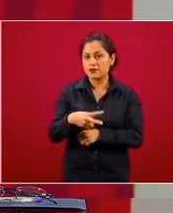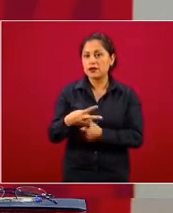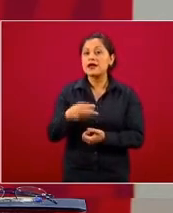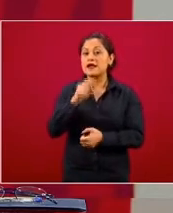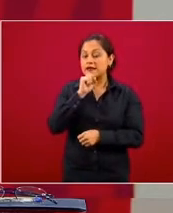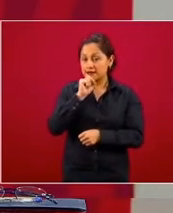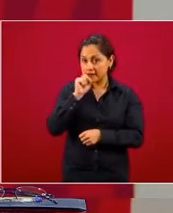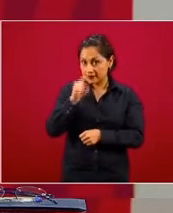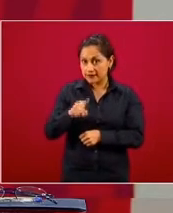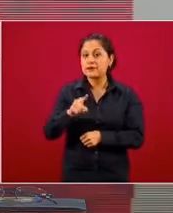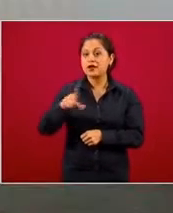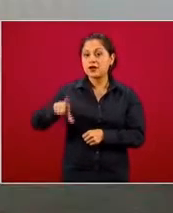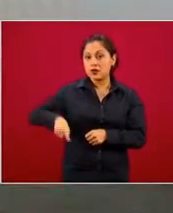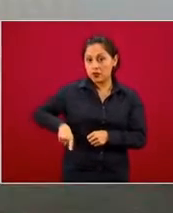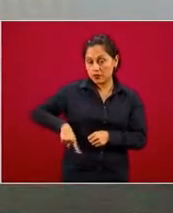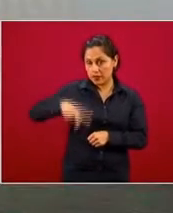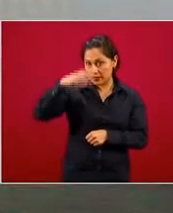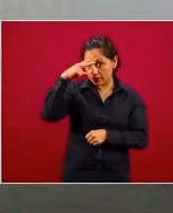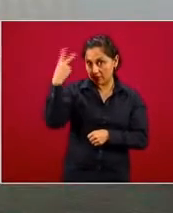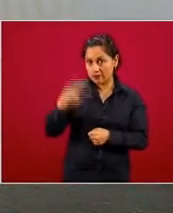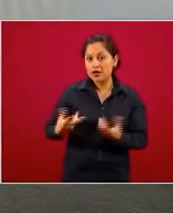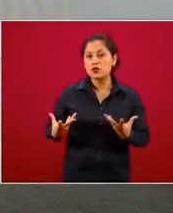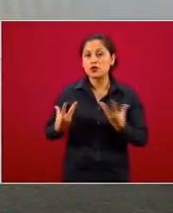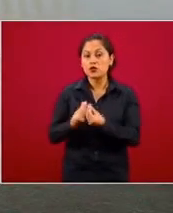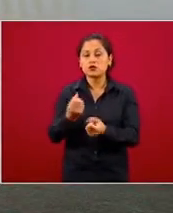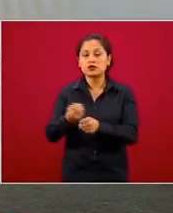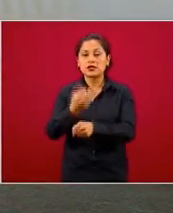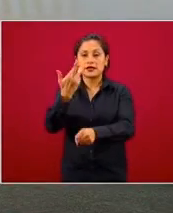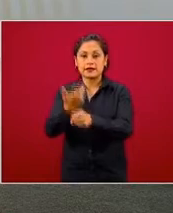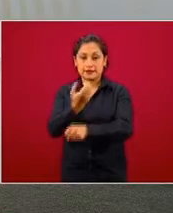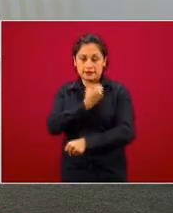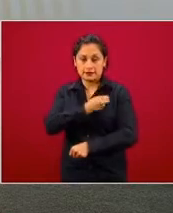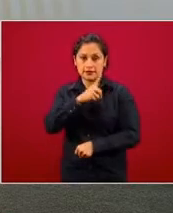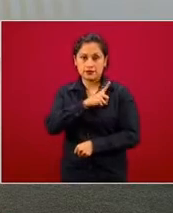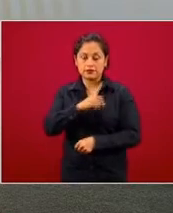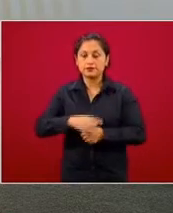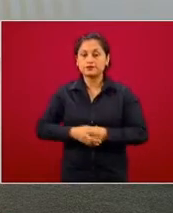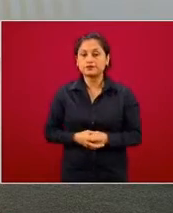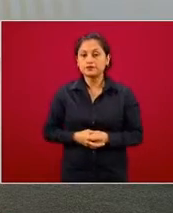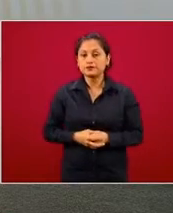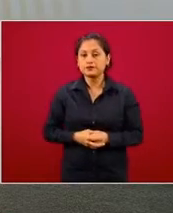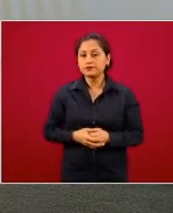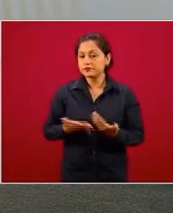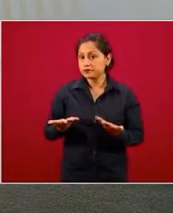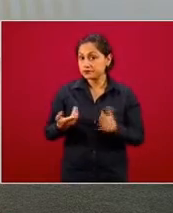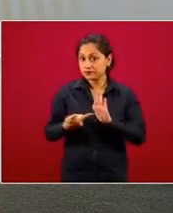coordination with the government of Mexico, also hand in hand with the Ministry of Health.